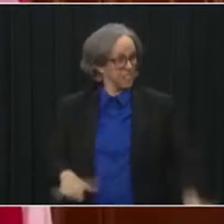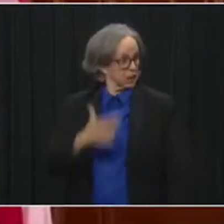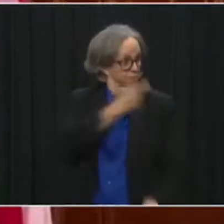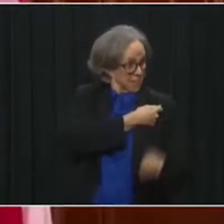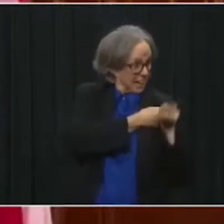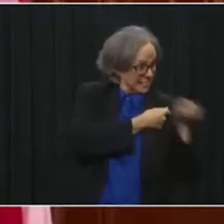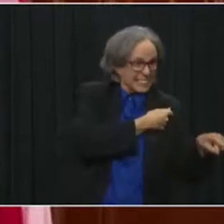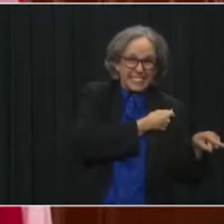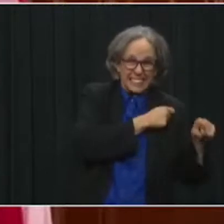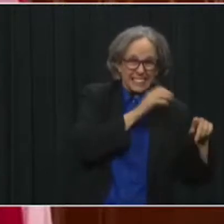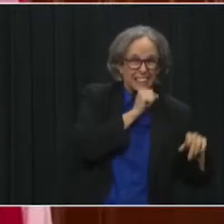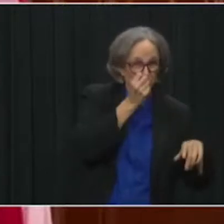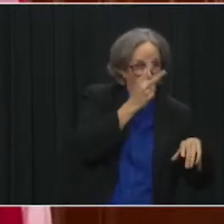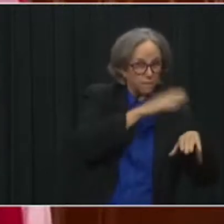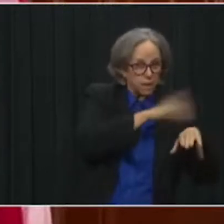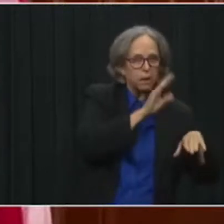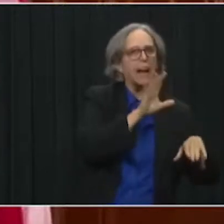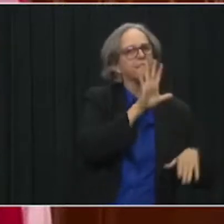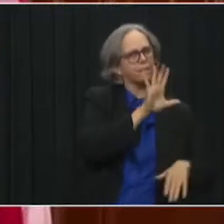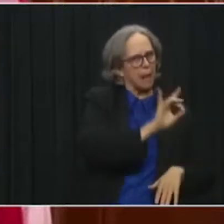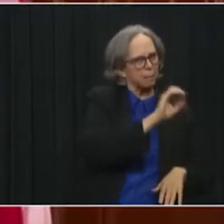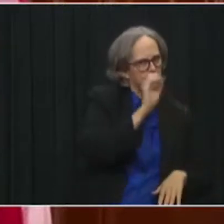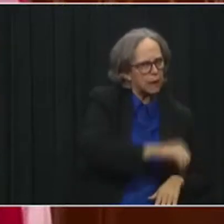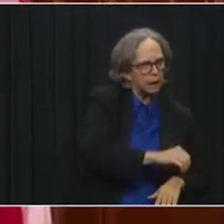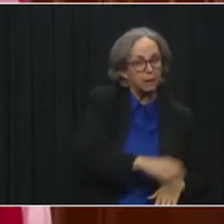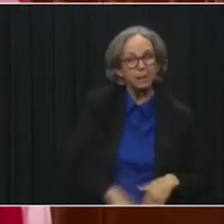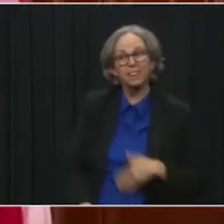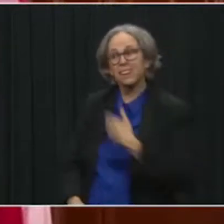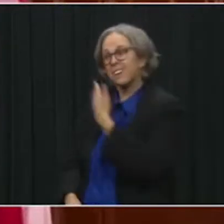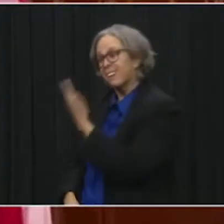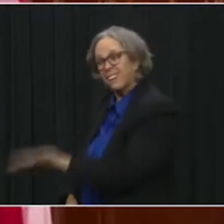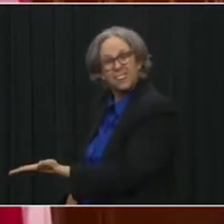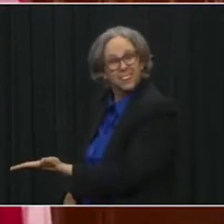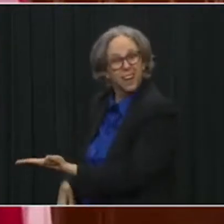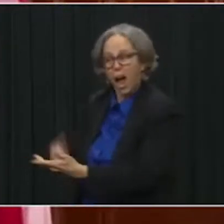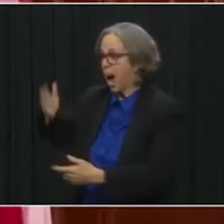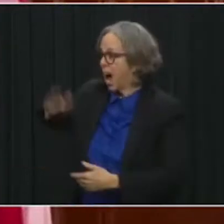58% are vaccinated and 42% are not.